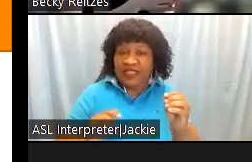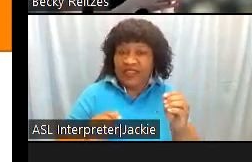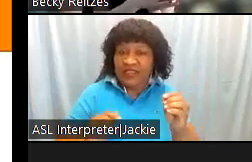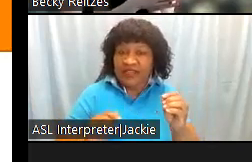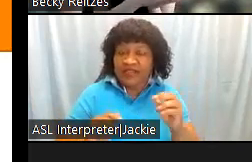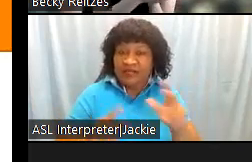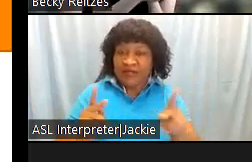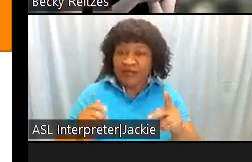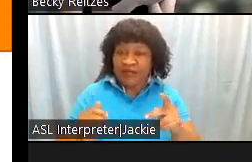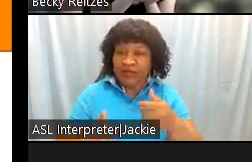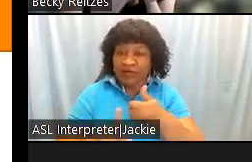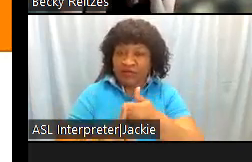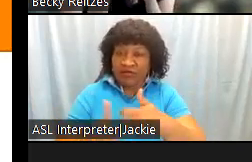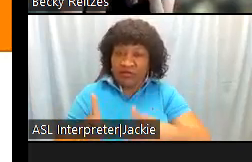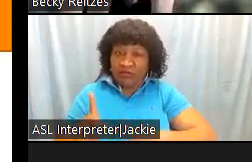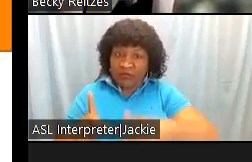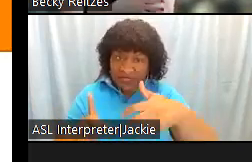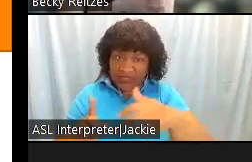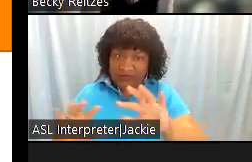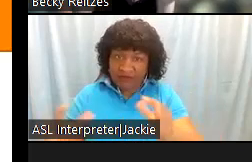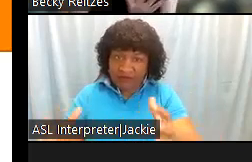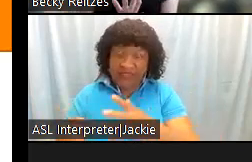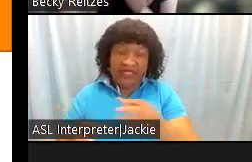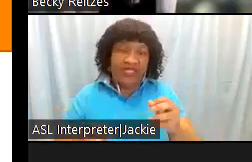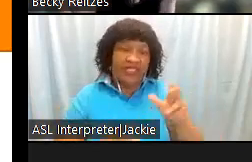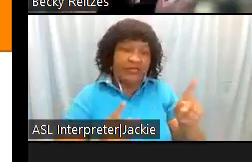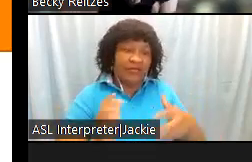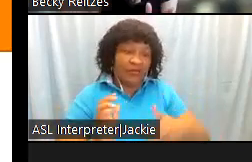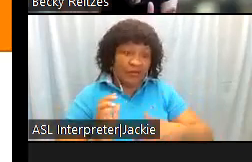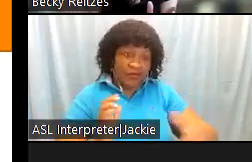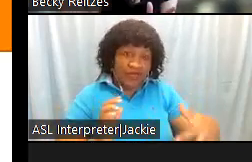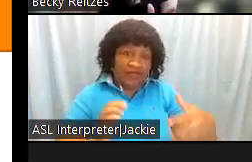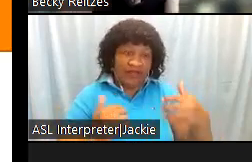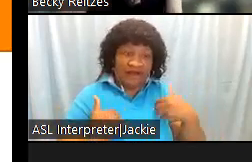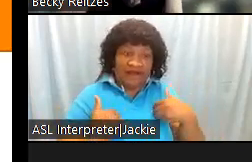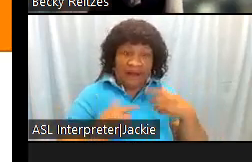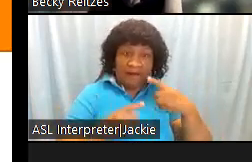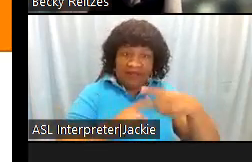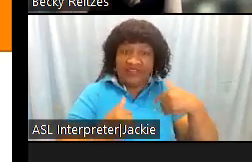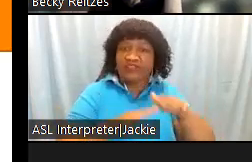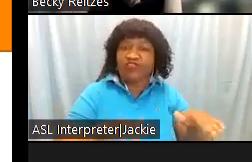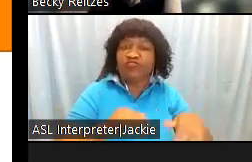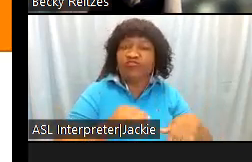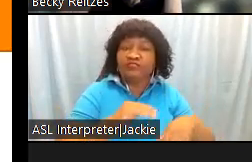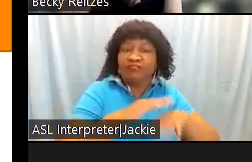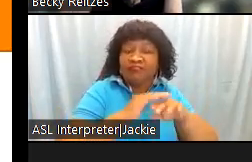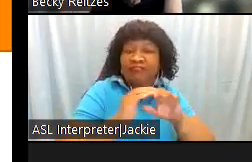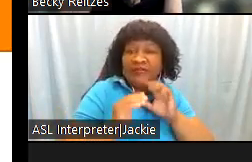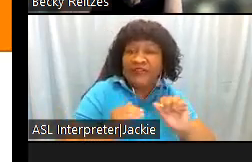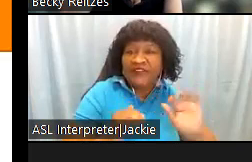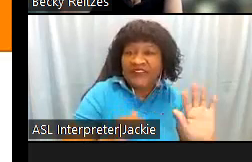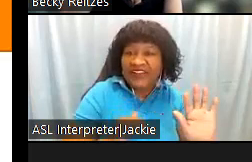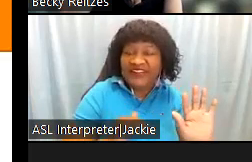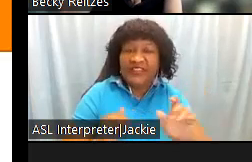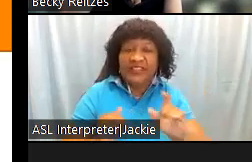are pregnant and or have children up to 5 years of age. It's